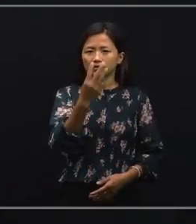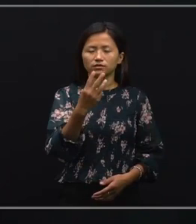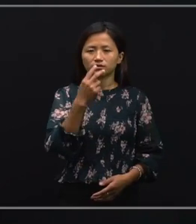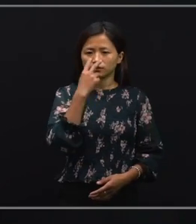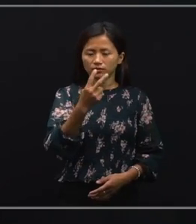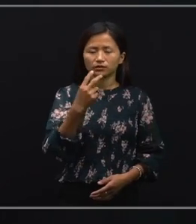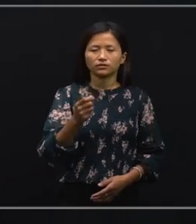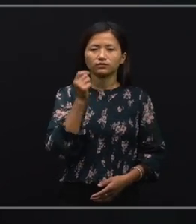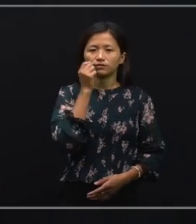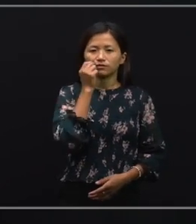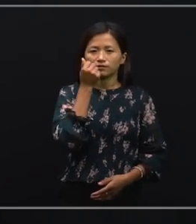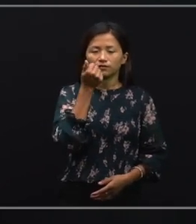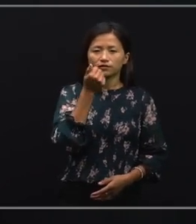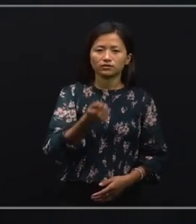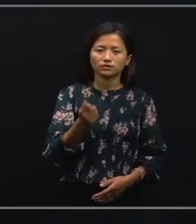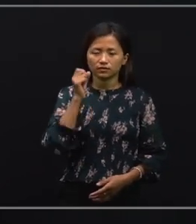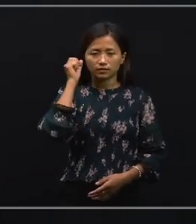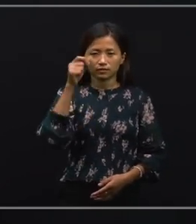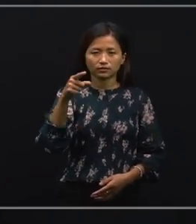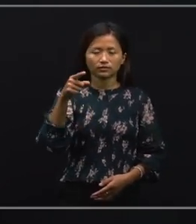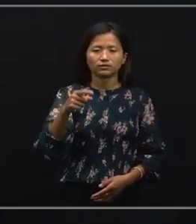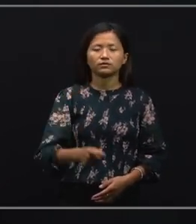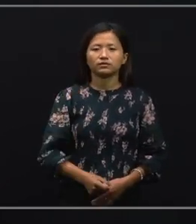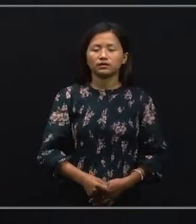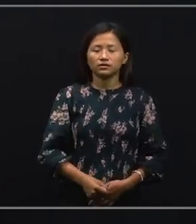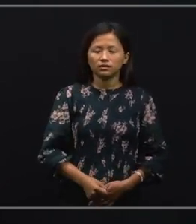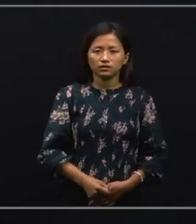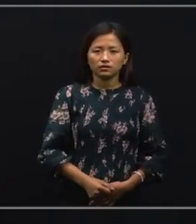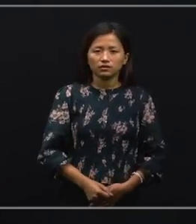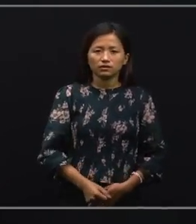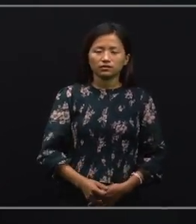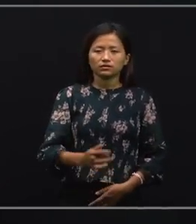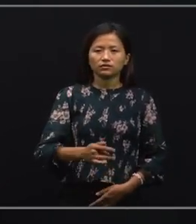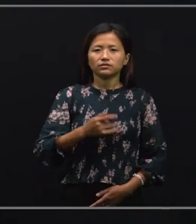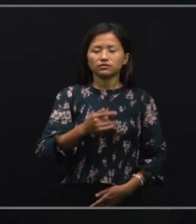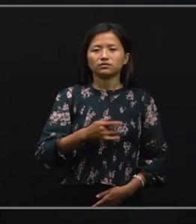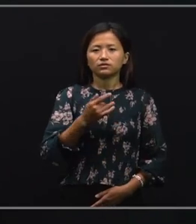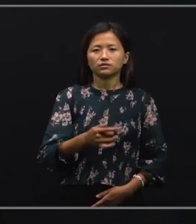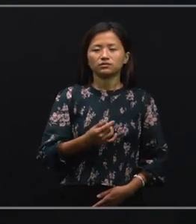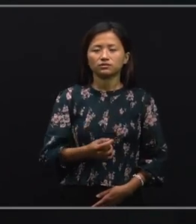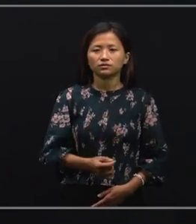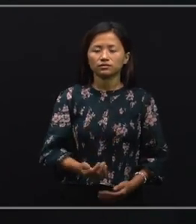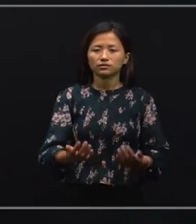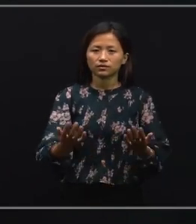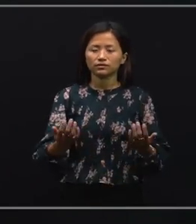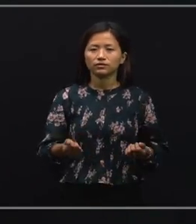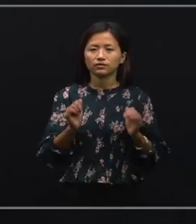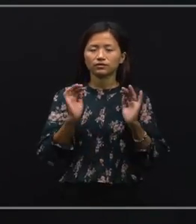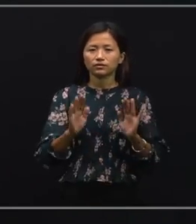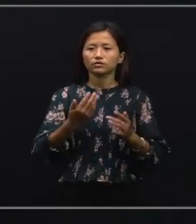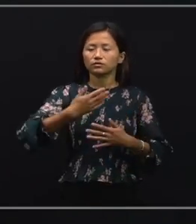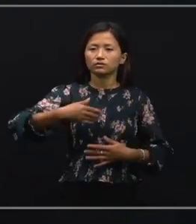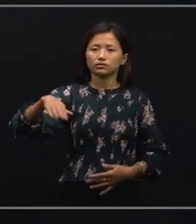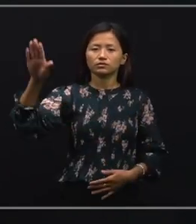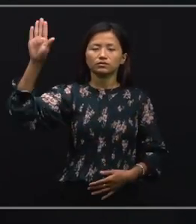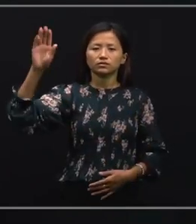anger. So she said that she is willing to face whatever comes ahead of her, even if she had